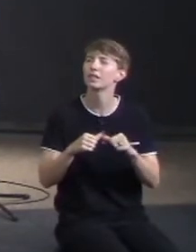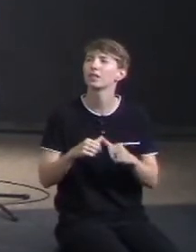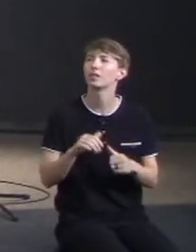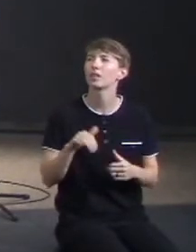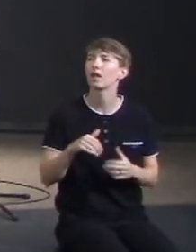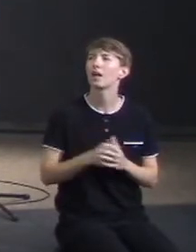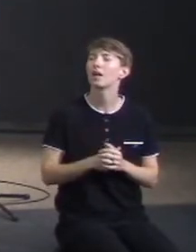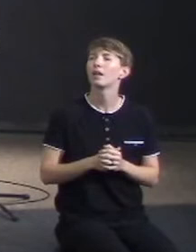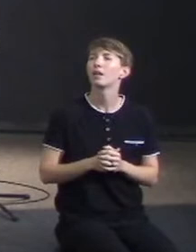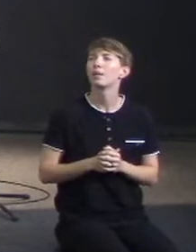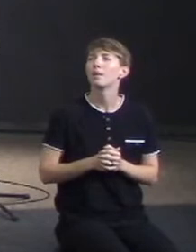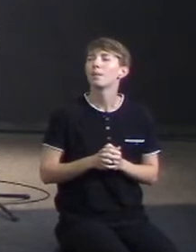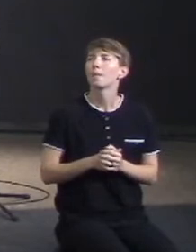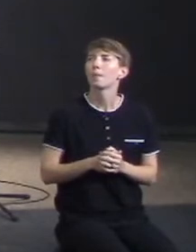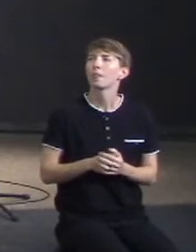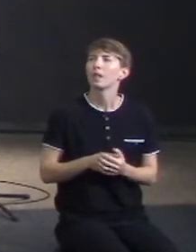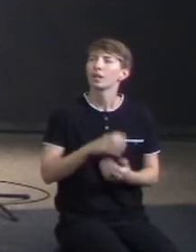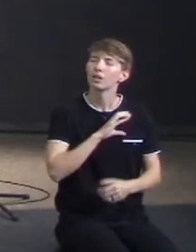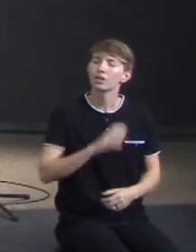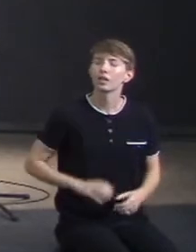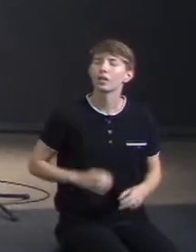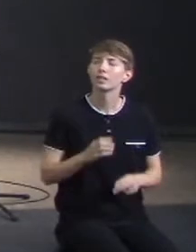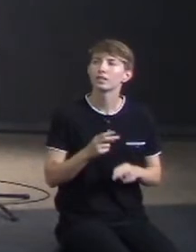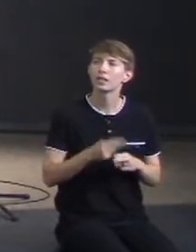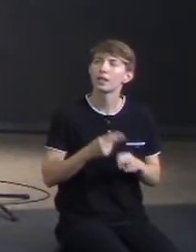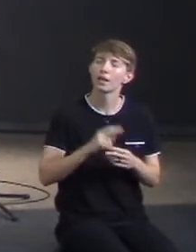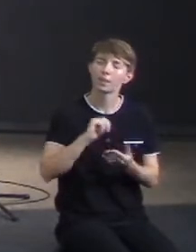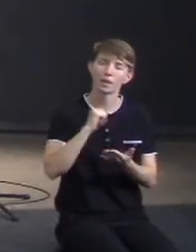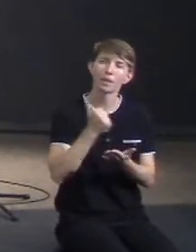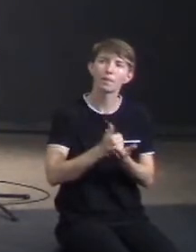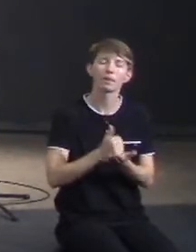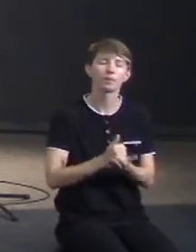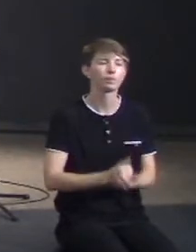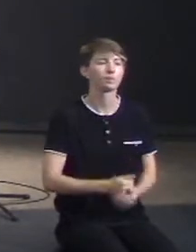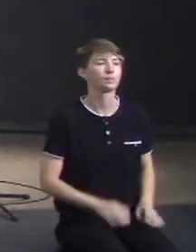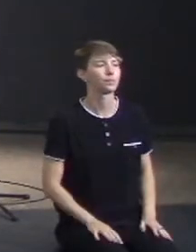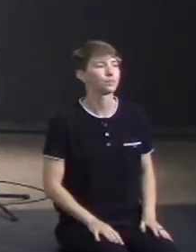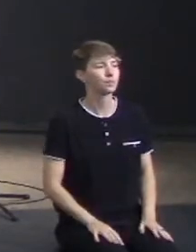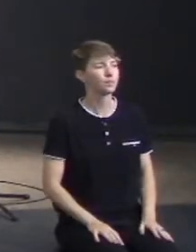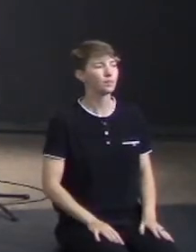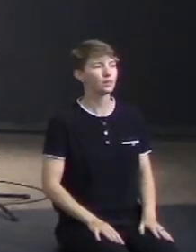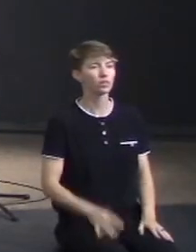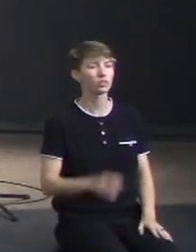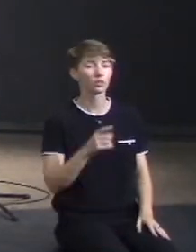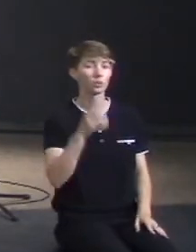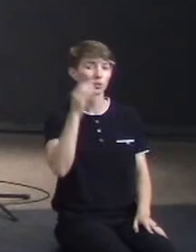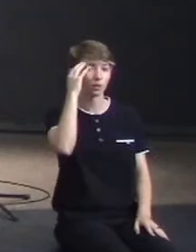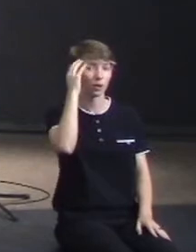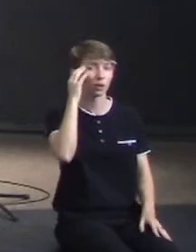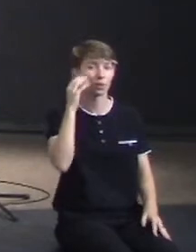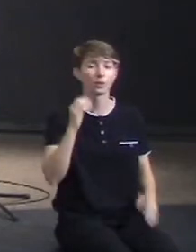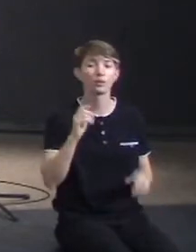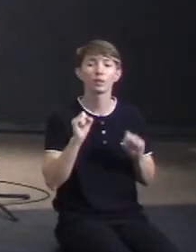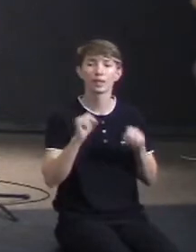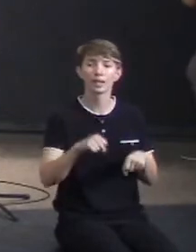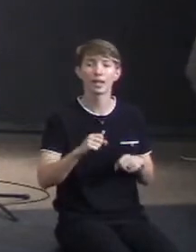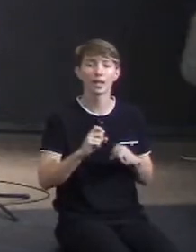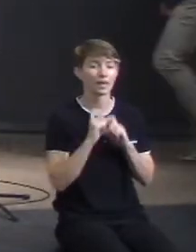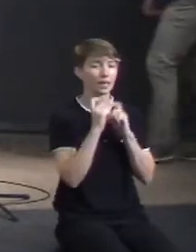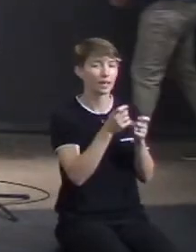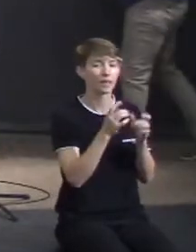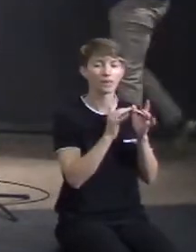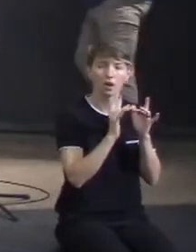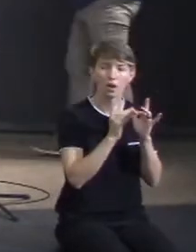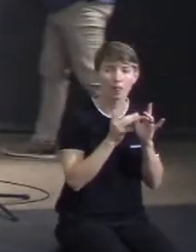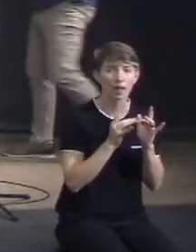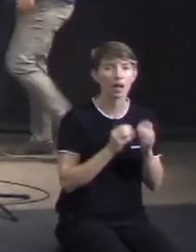giving. In Christ's name we pray, amen. And just so you know, you can give online, or if you like to